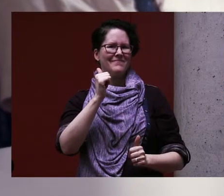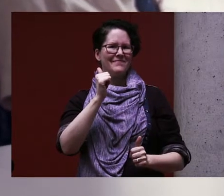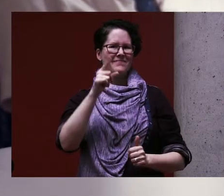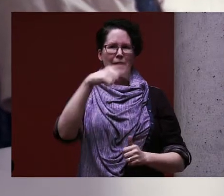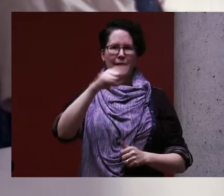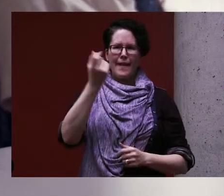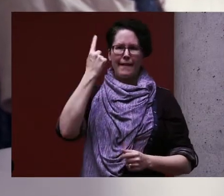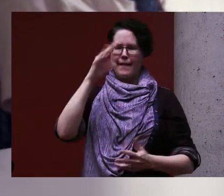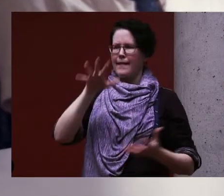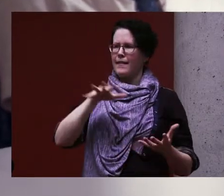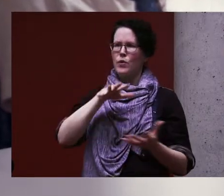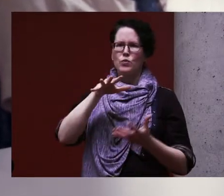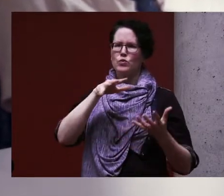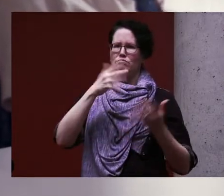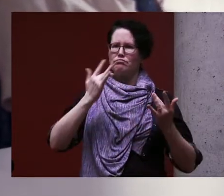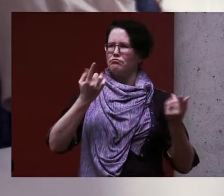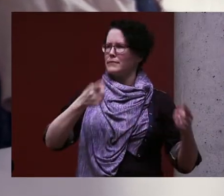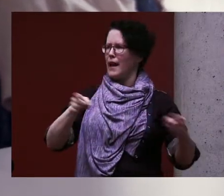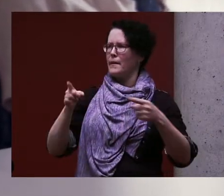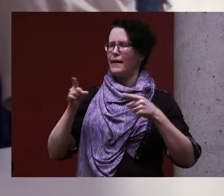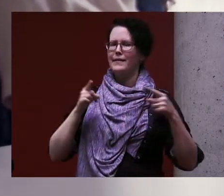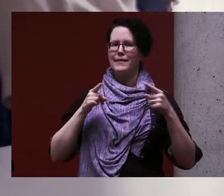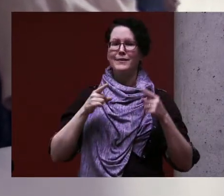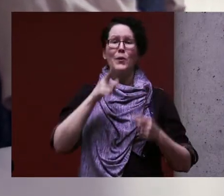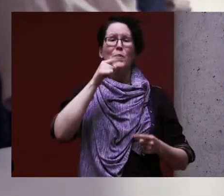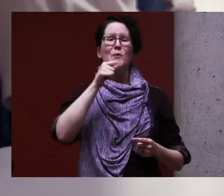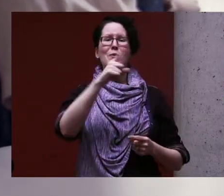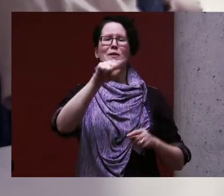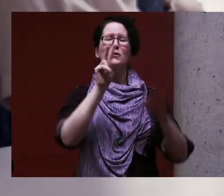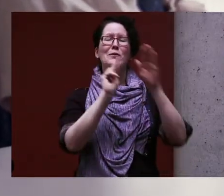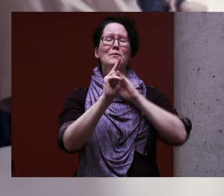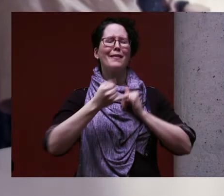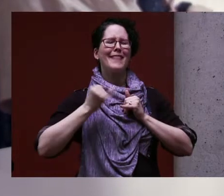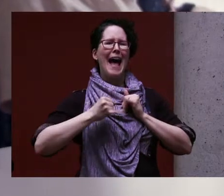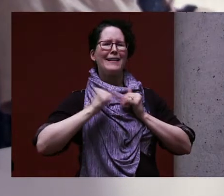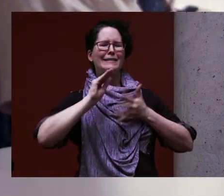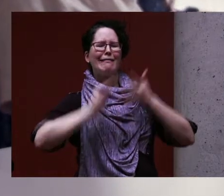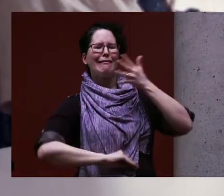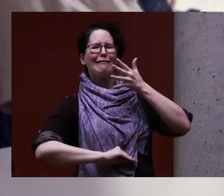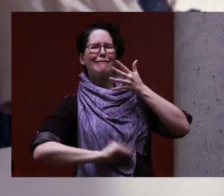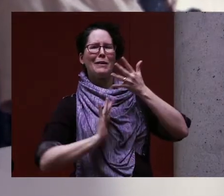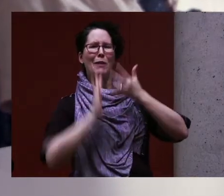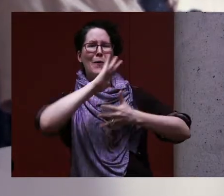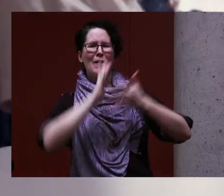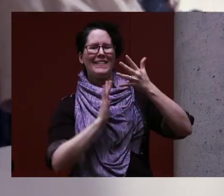that don't understand what's going on, who do you think is last on that totem pole?